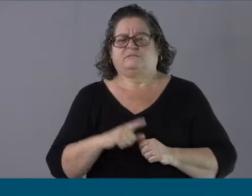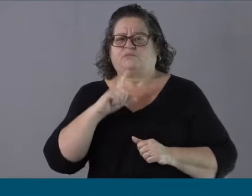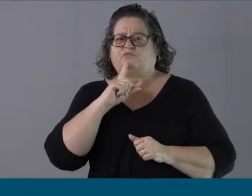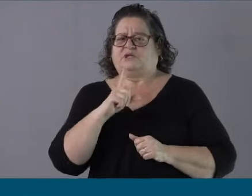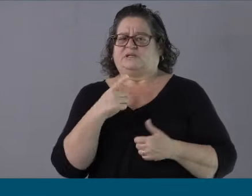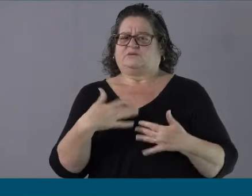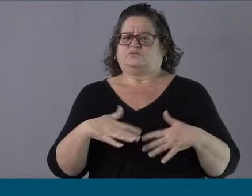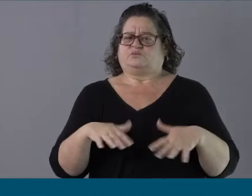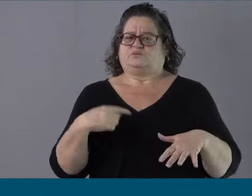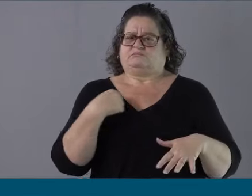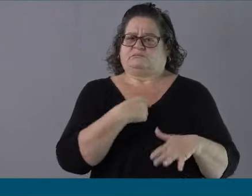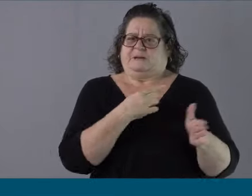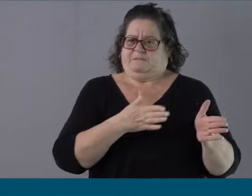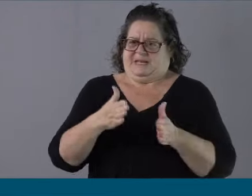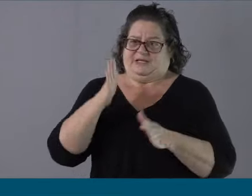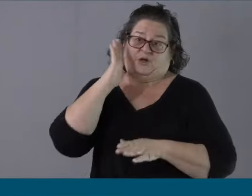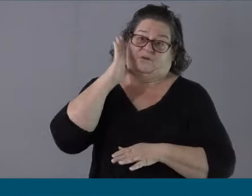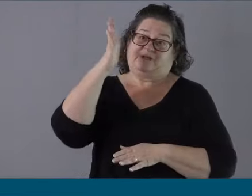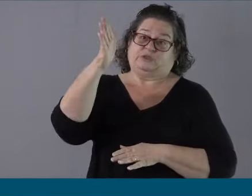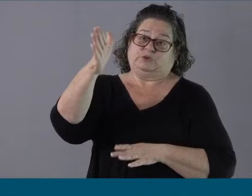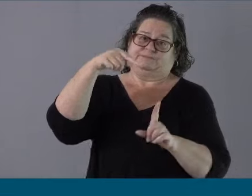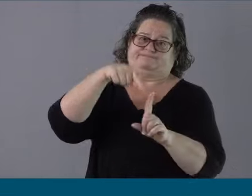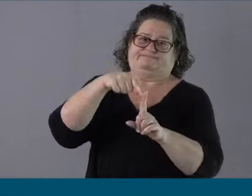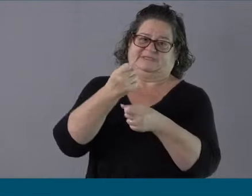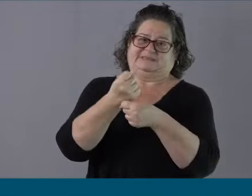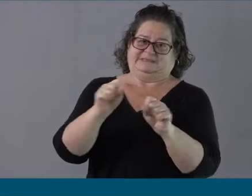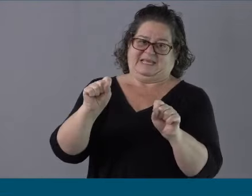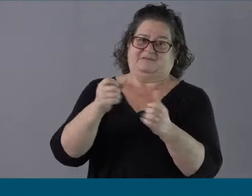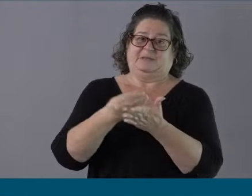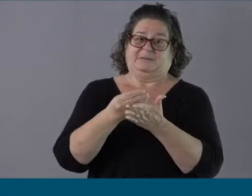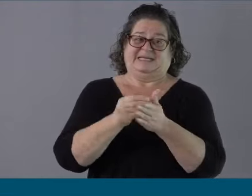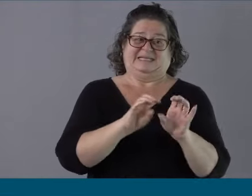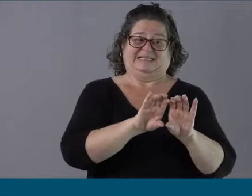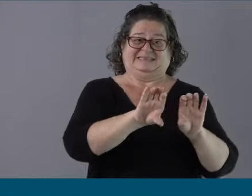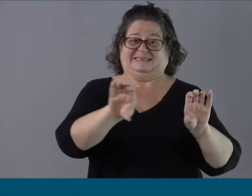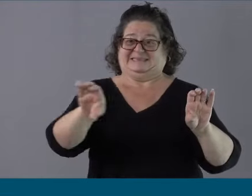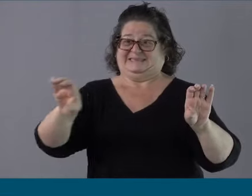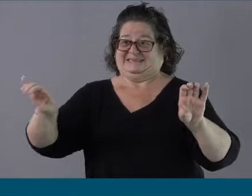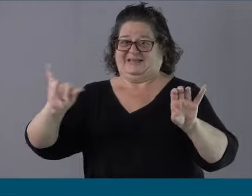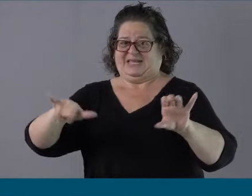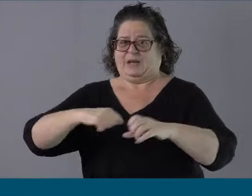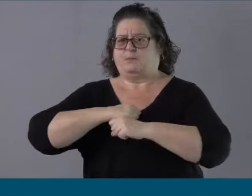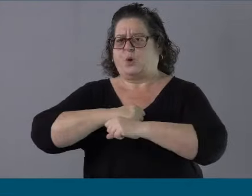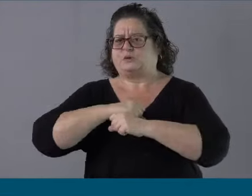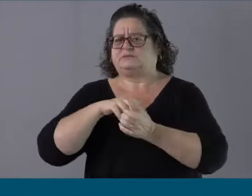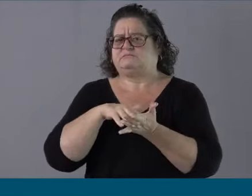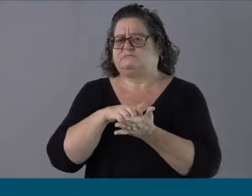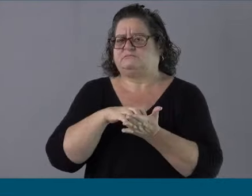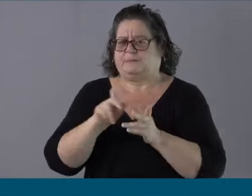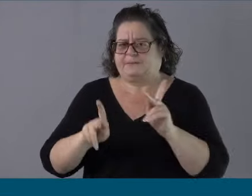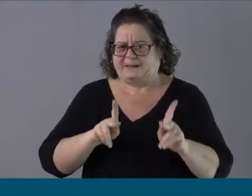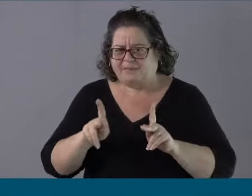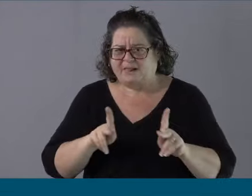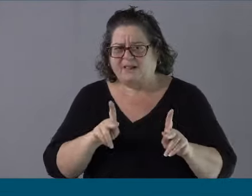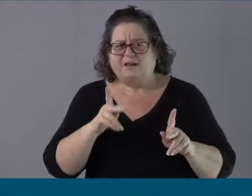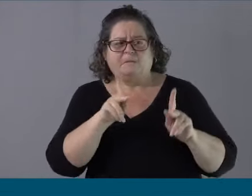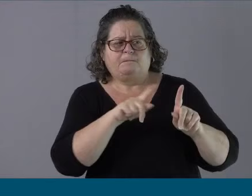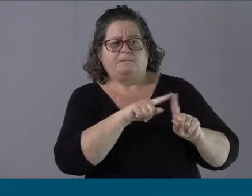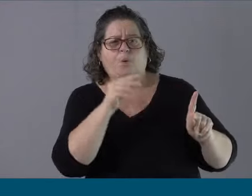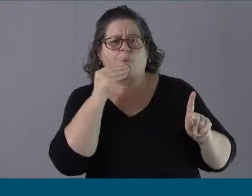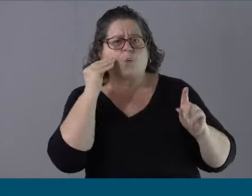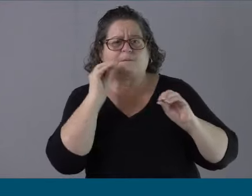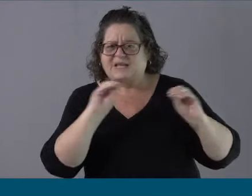our most vulnerable, our homeless, our people that are in a position of potential eviction, along